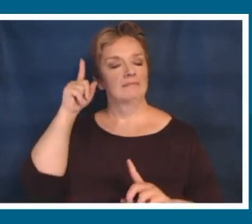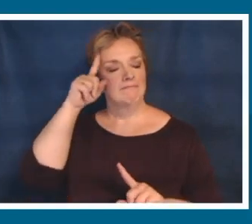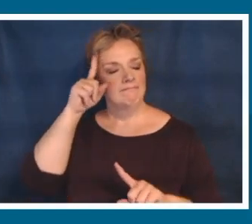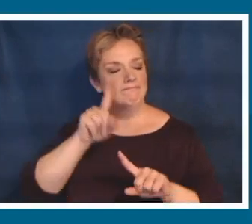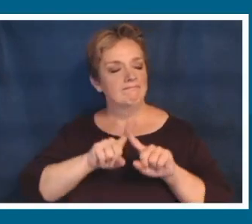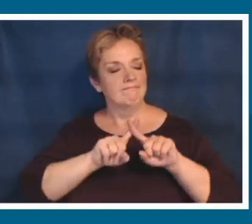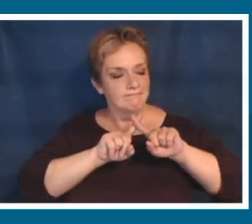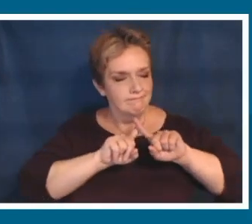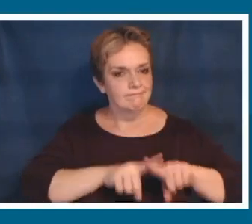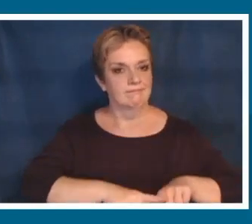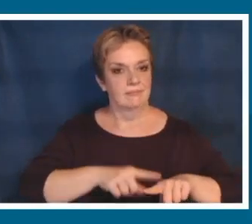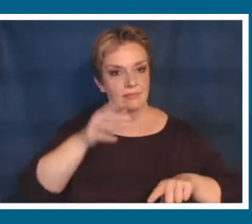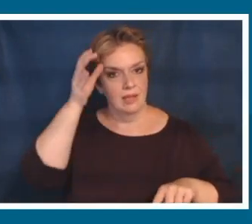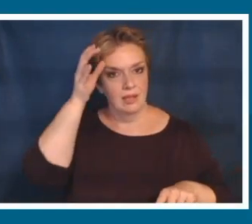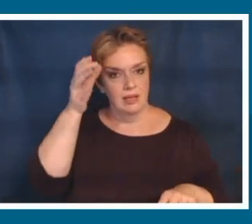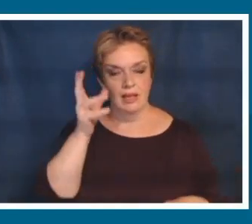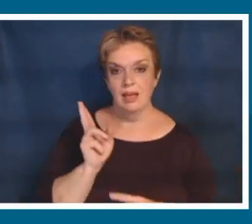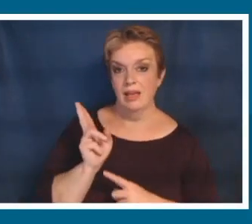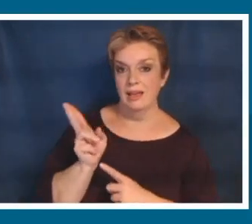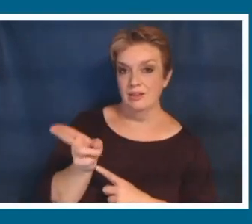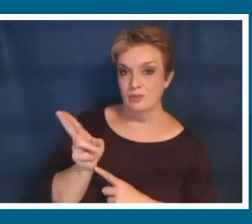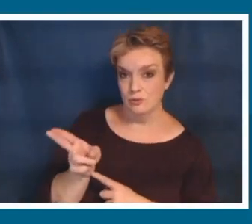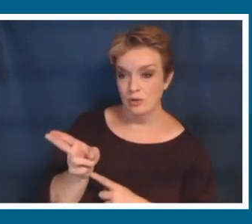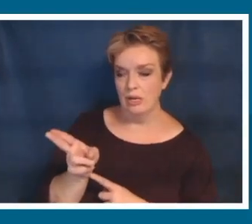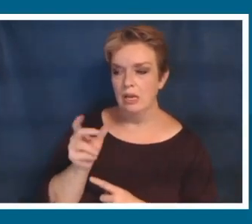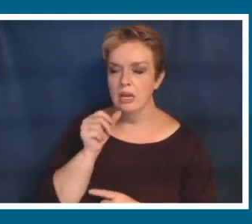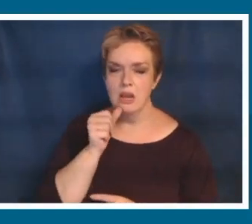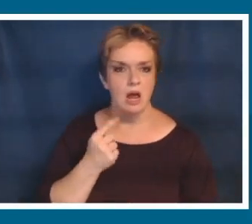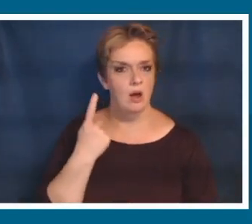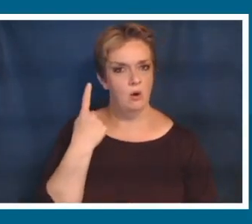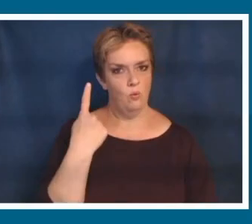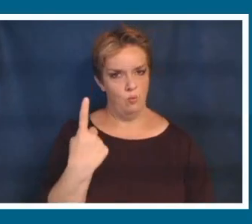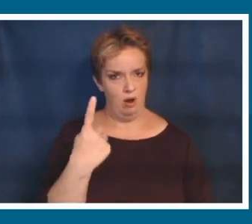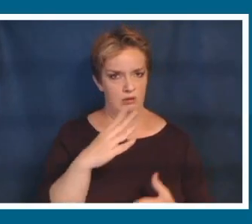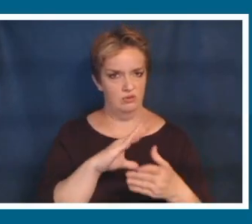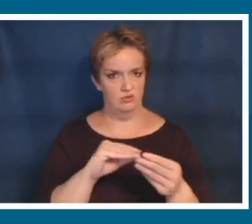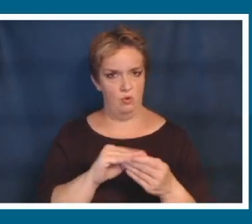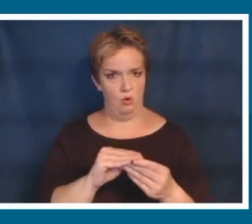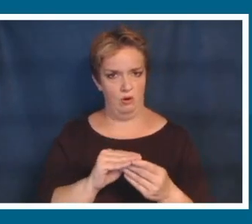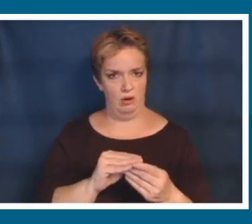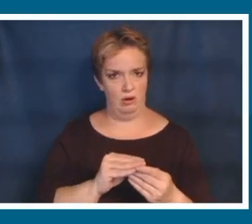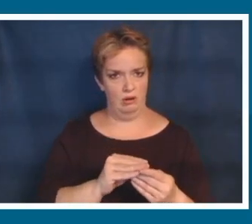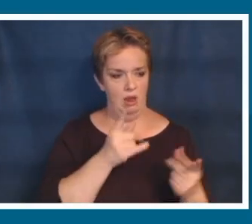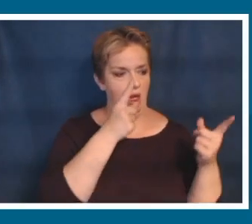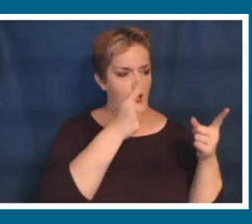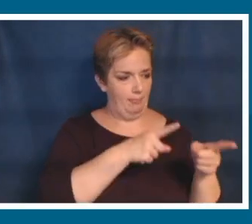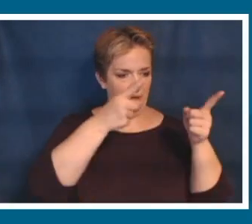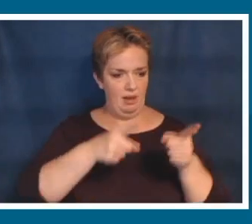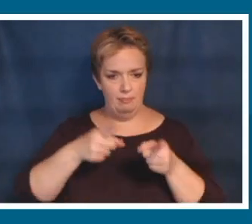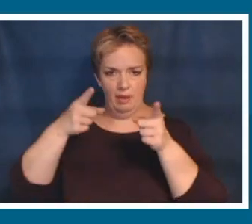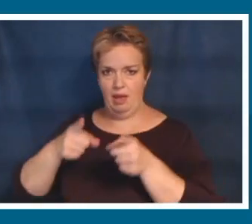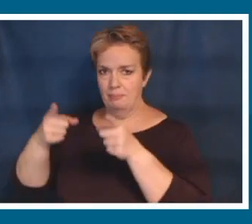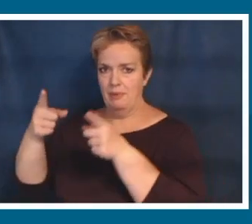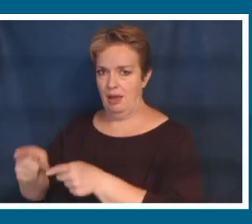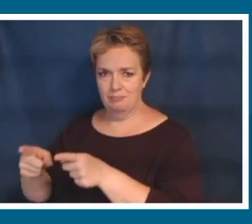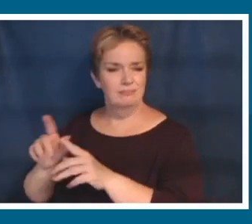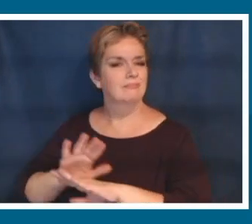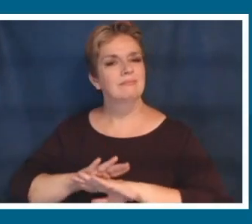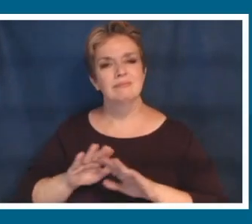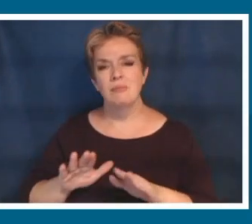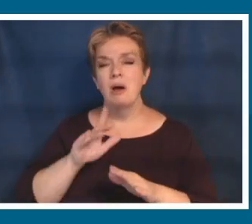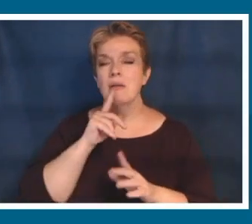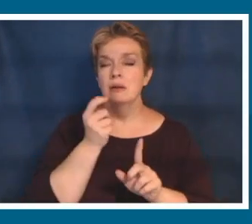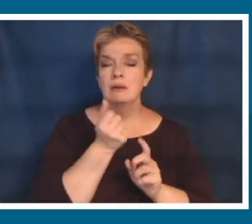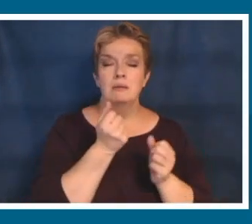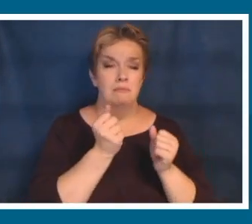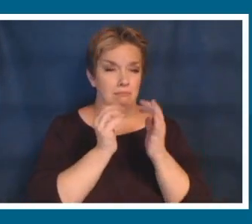is not just one story, but a multitude of stories. And we want each of our kids